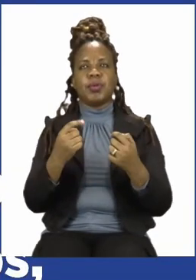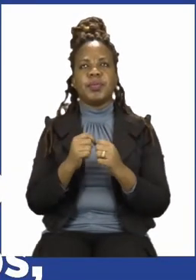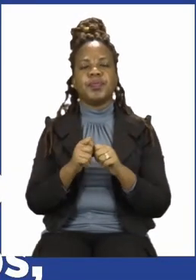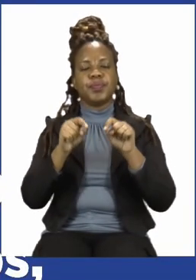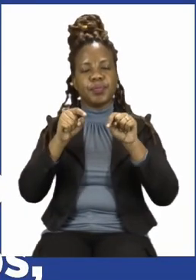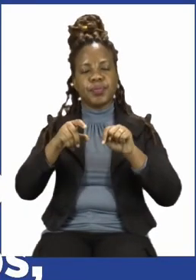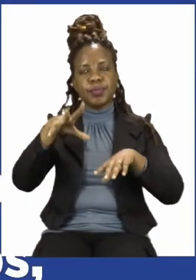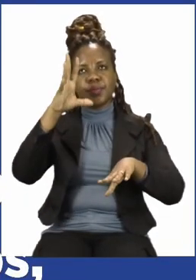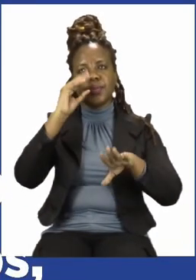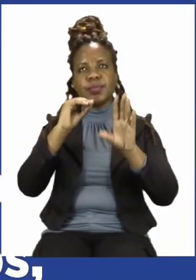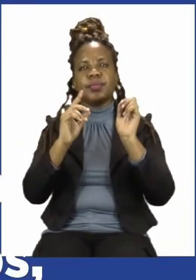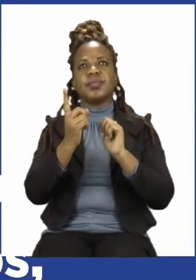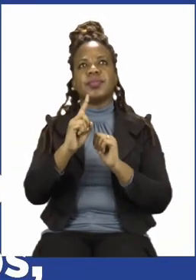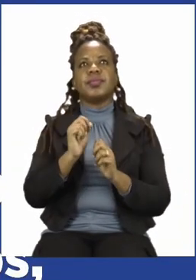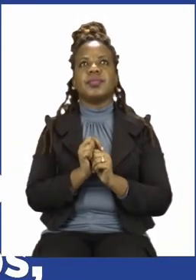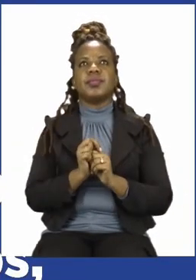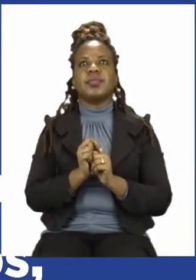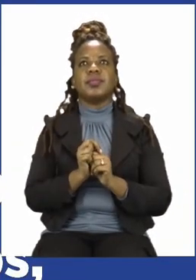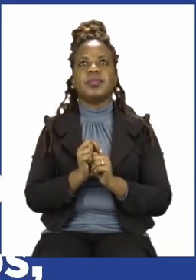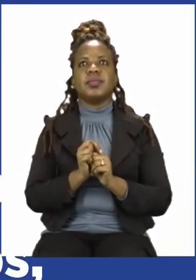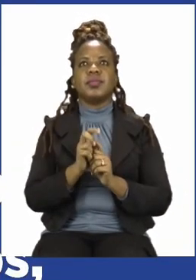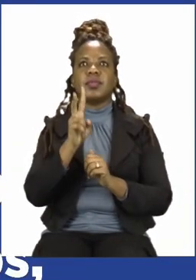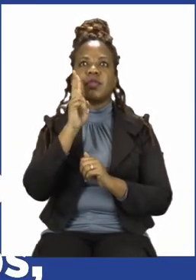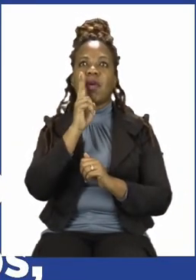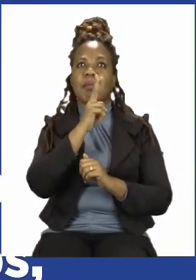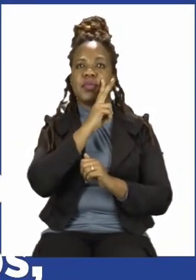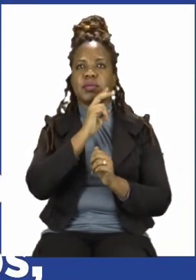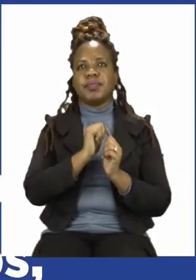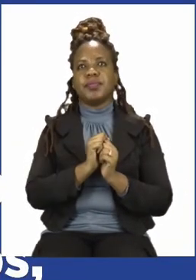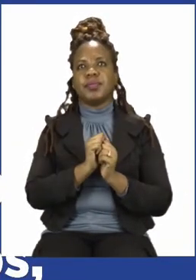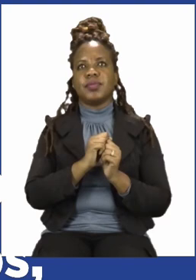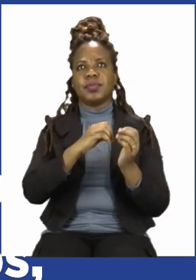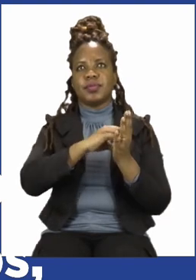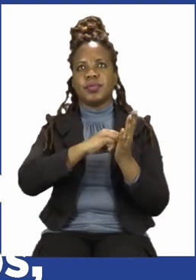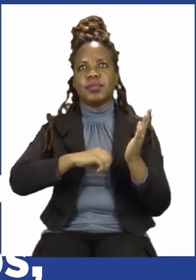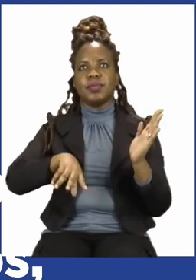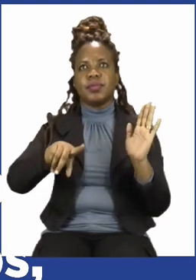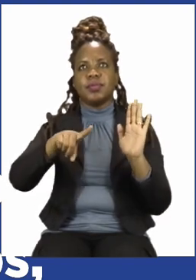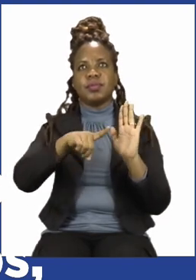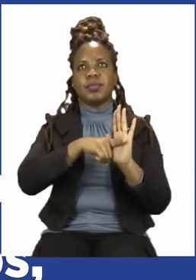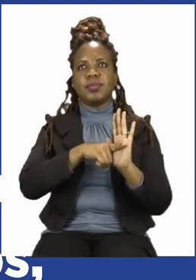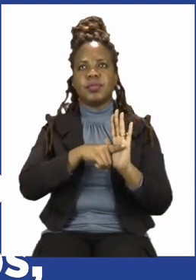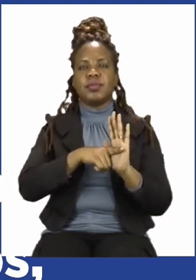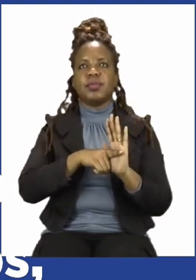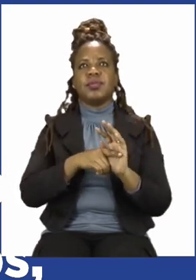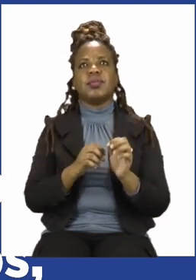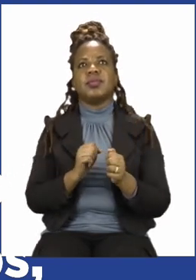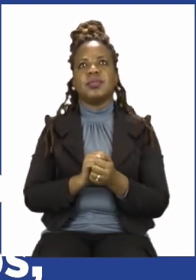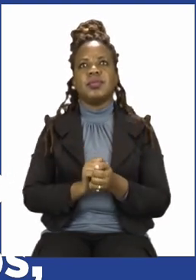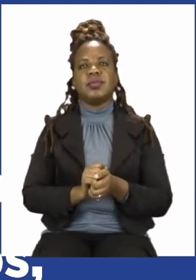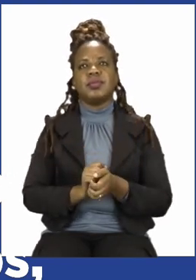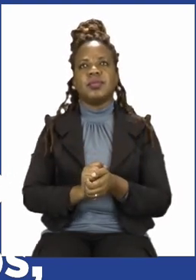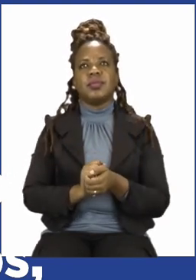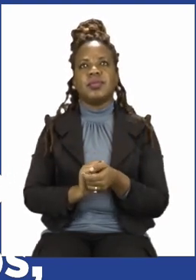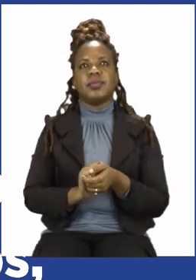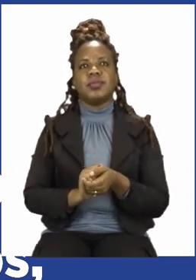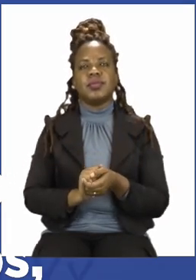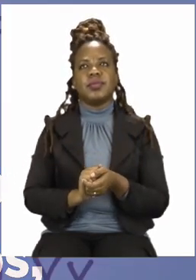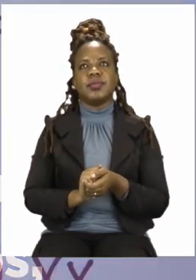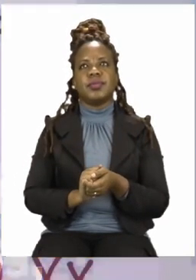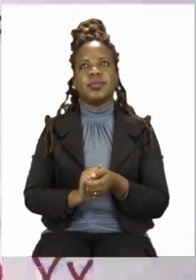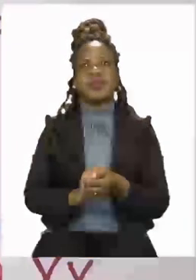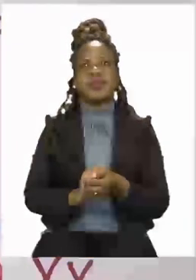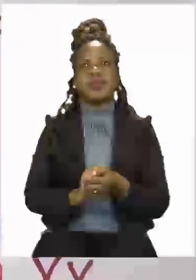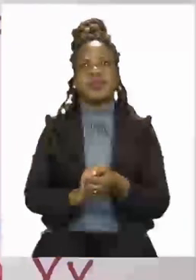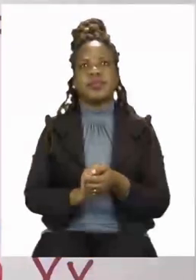today's lesson, we will be talking about verbs, subtraction, and ending sounds.